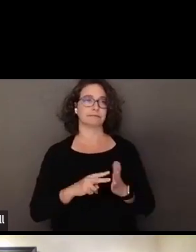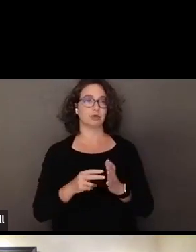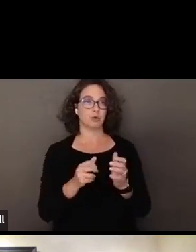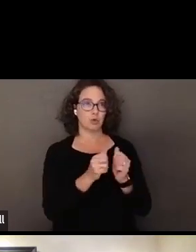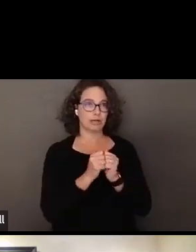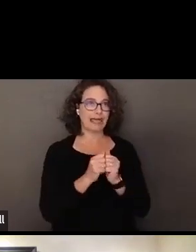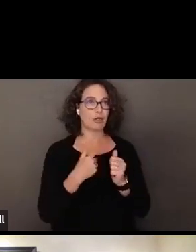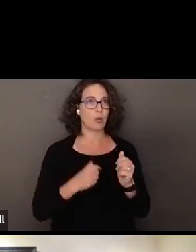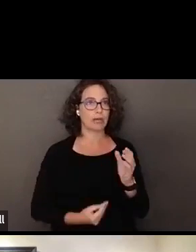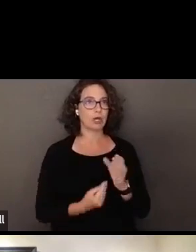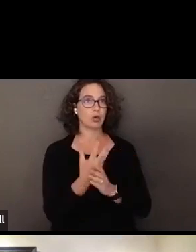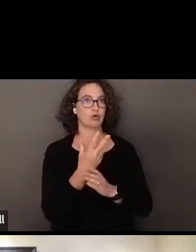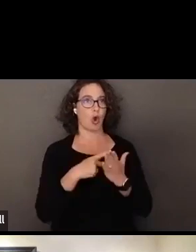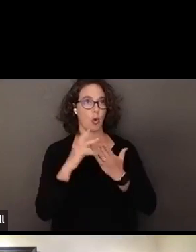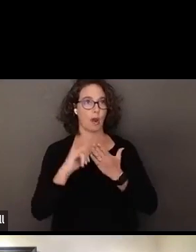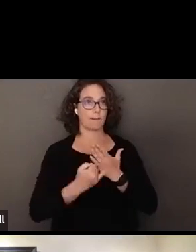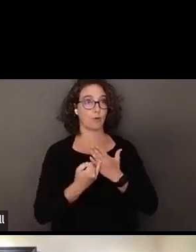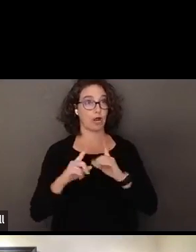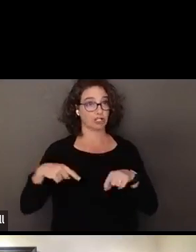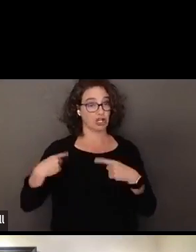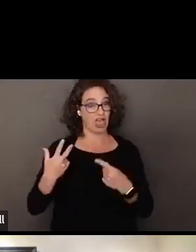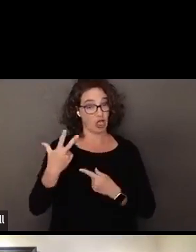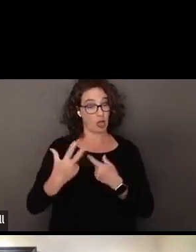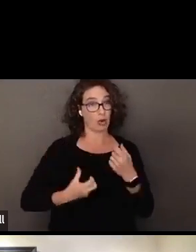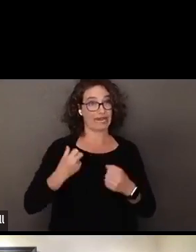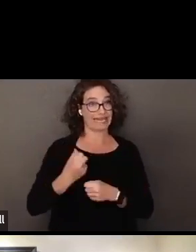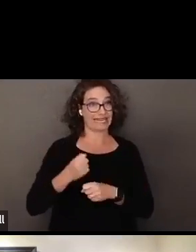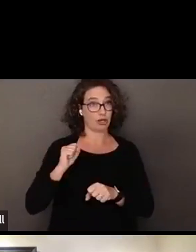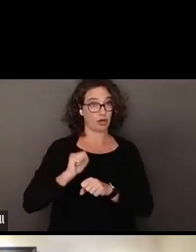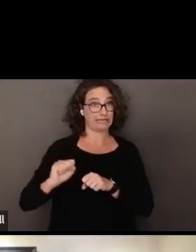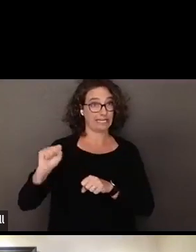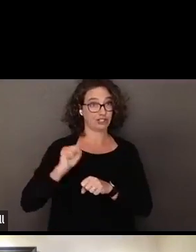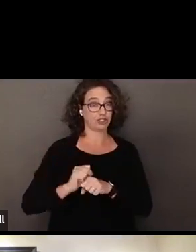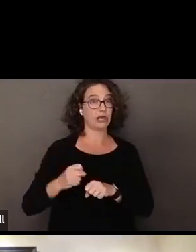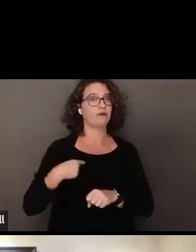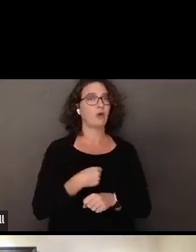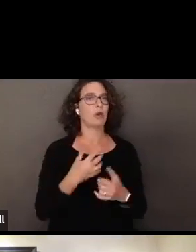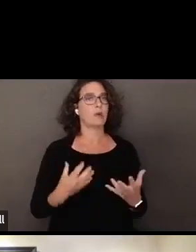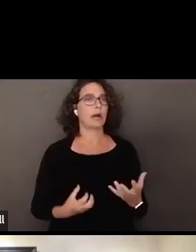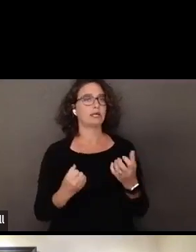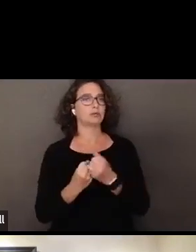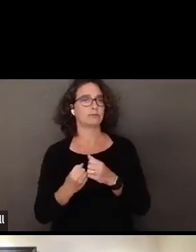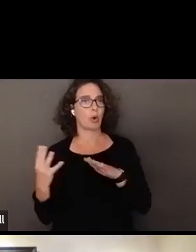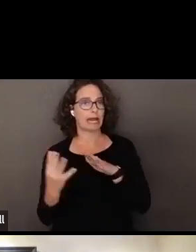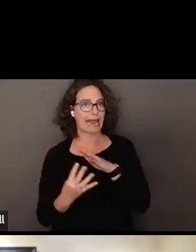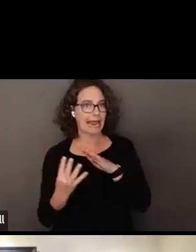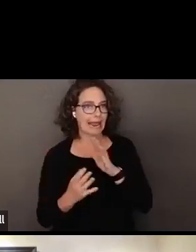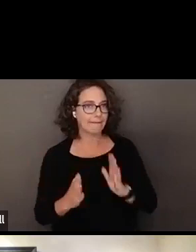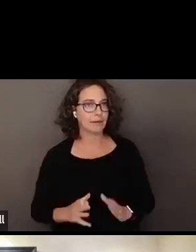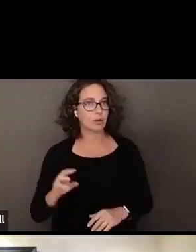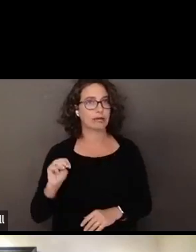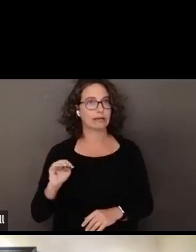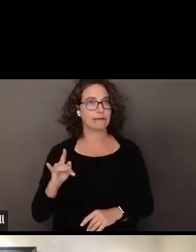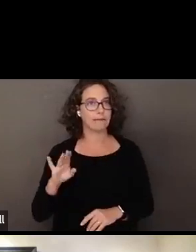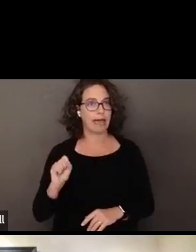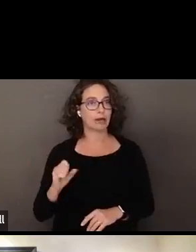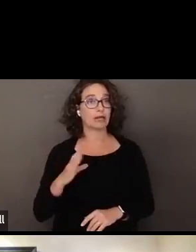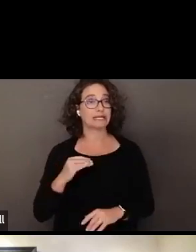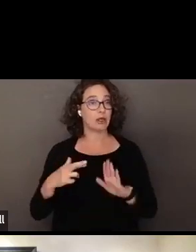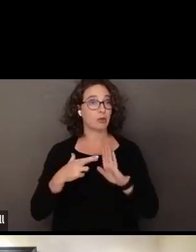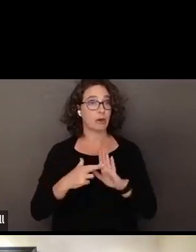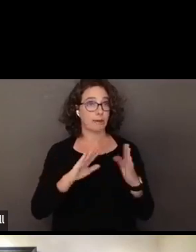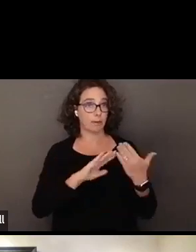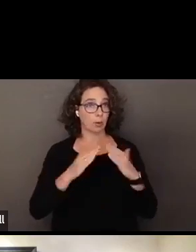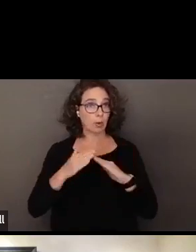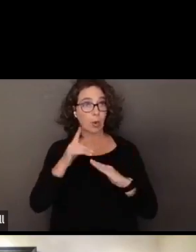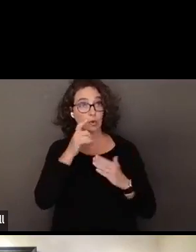It's a 3 years initiative to support immigrants, migrants, and underrepresented community members who are invested